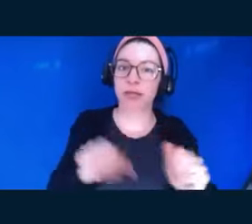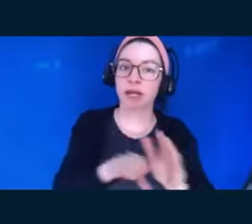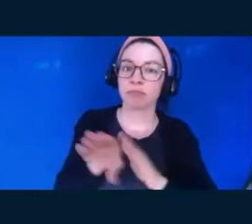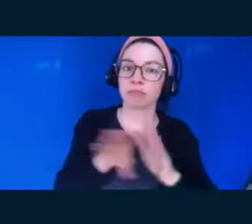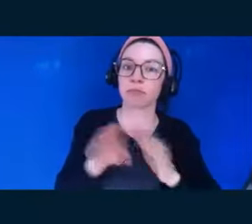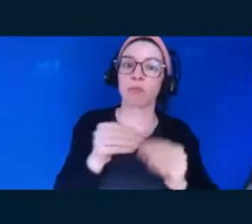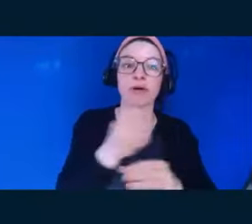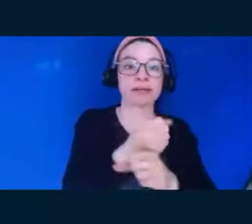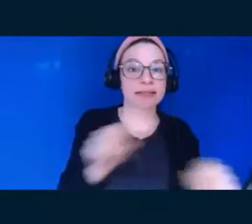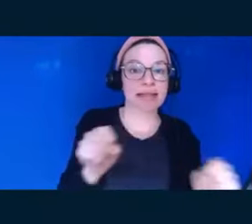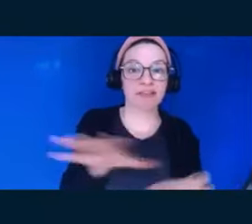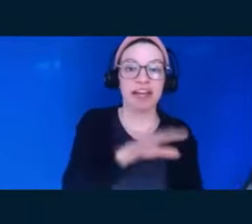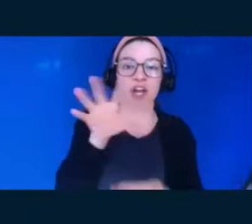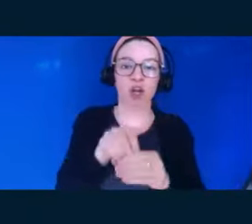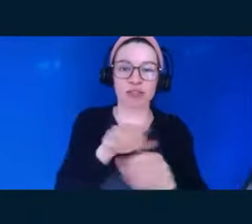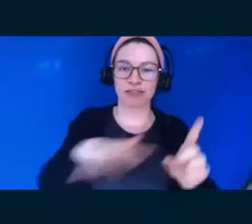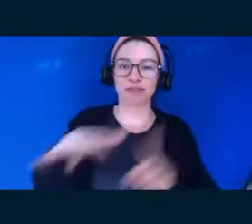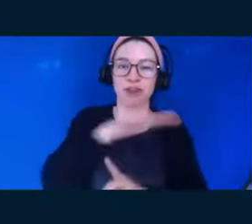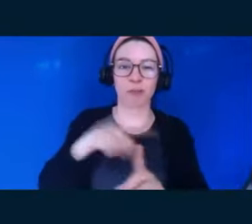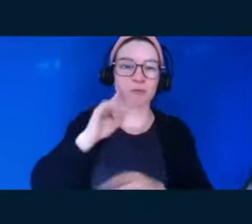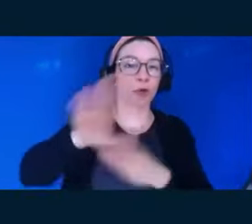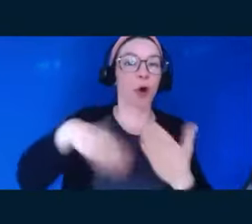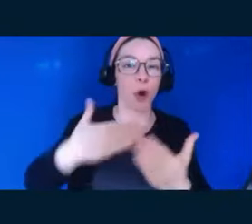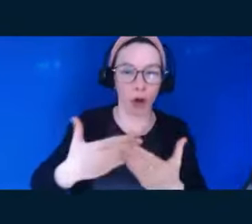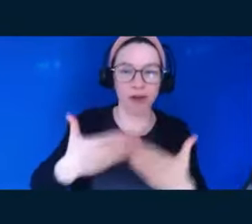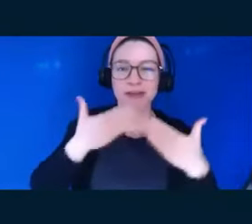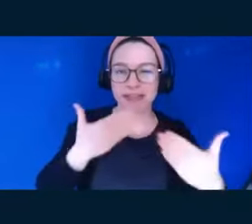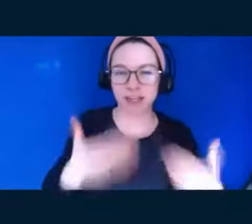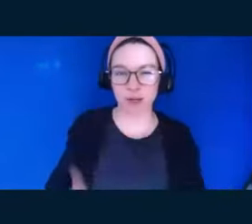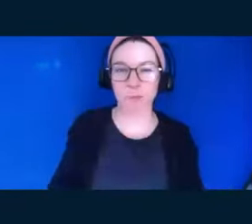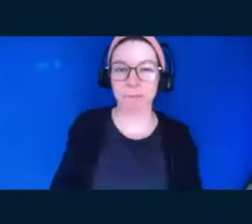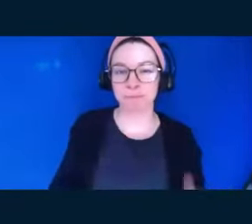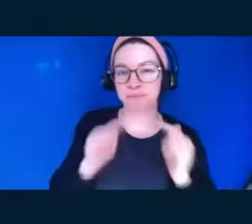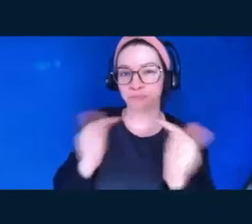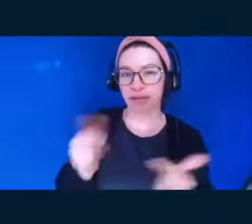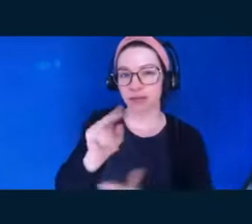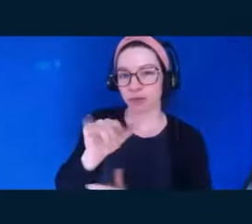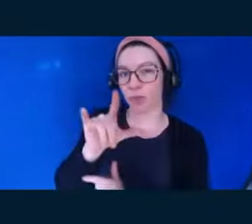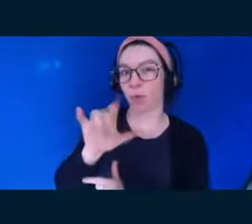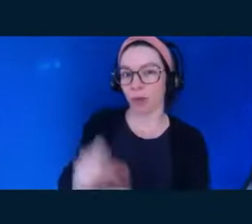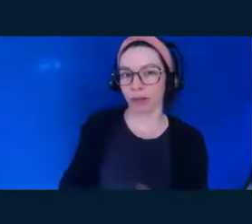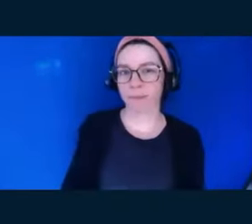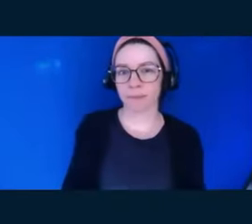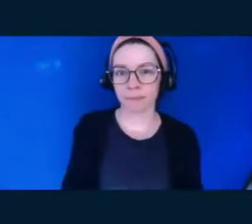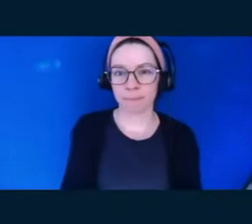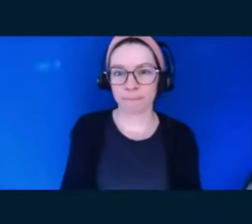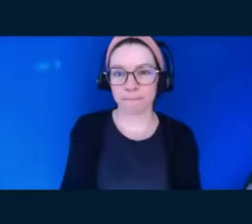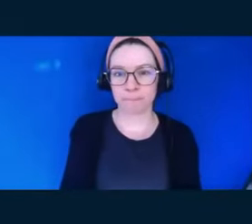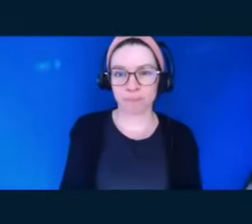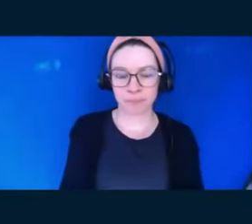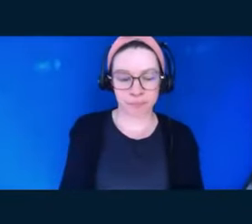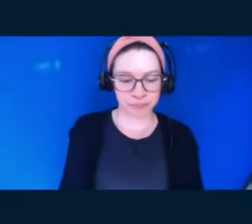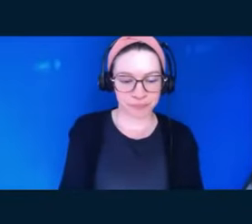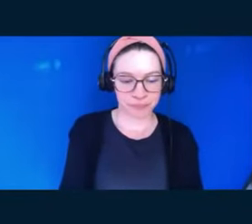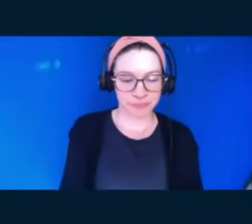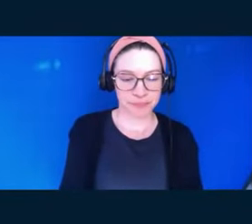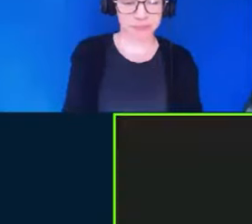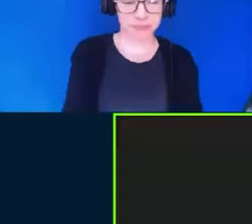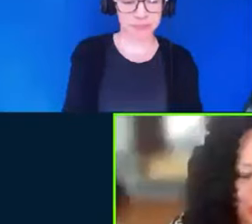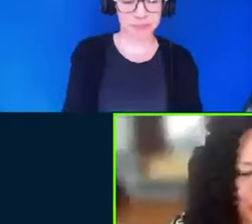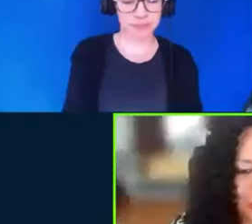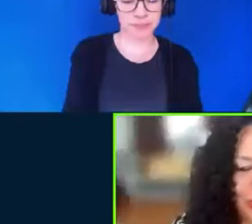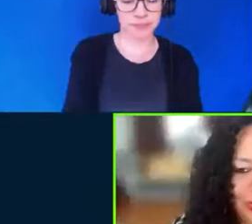safer and more inclusive environment for all. Thank you. Back to you, Nicole. Well, thank you so much, Melissa Rogers, as